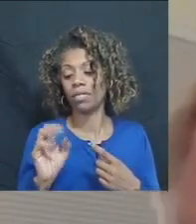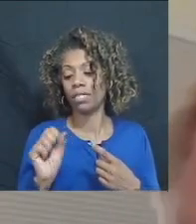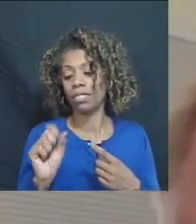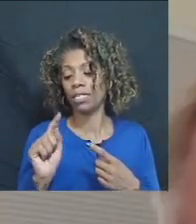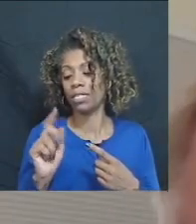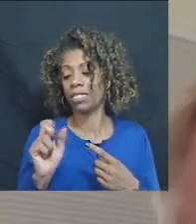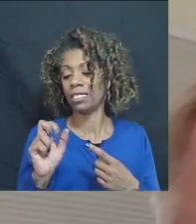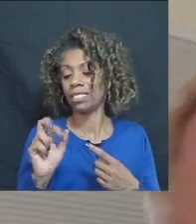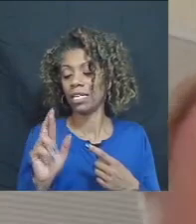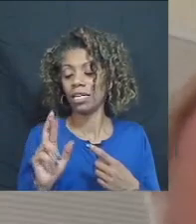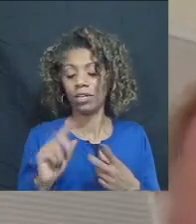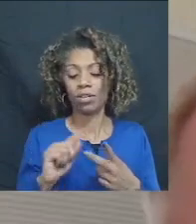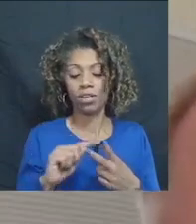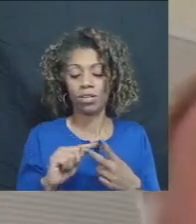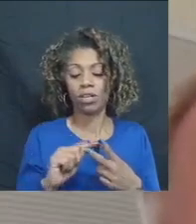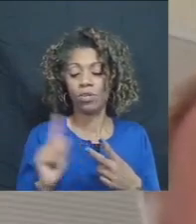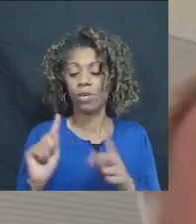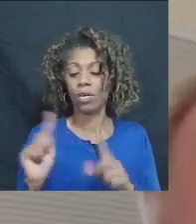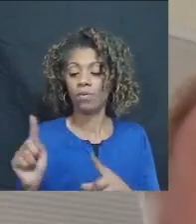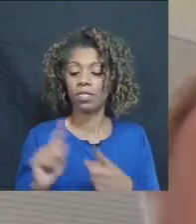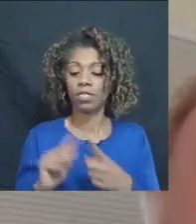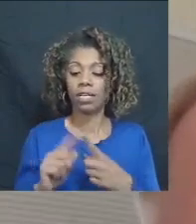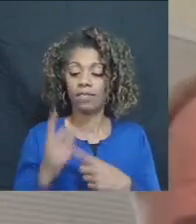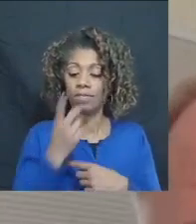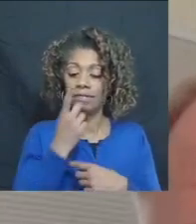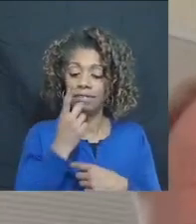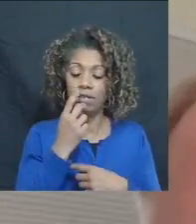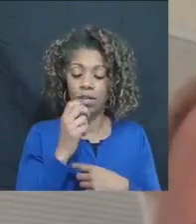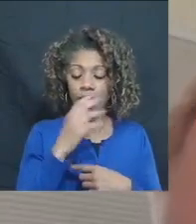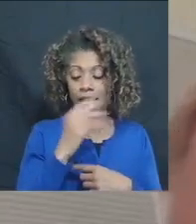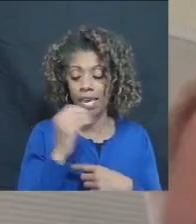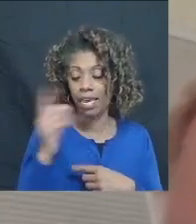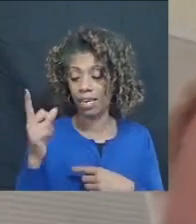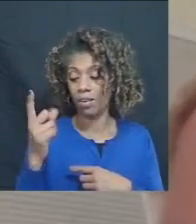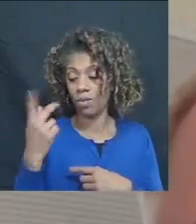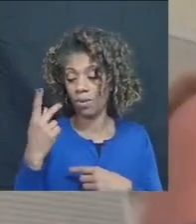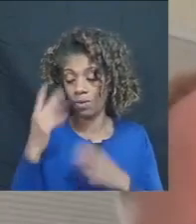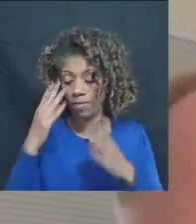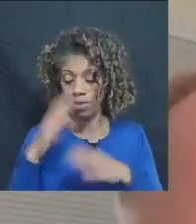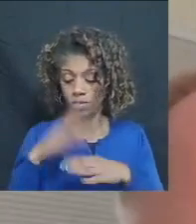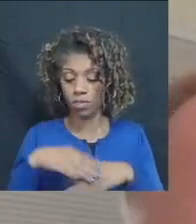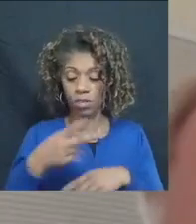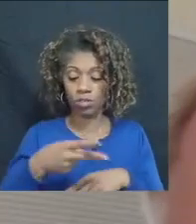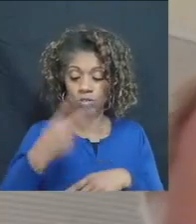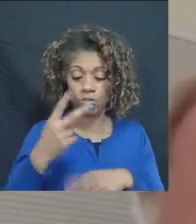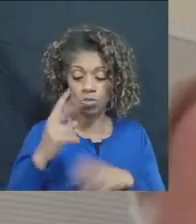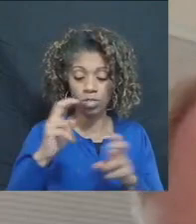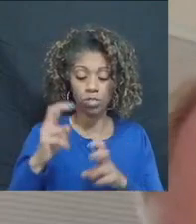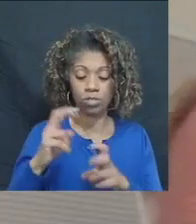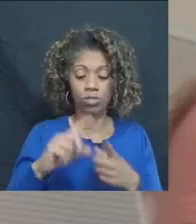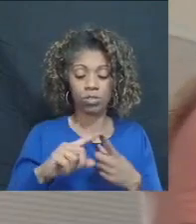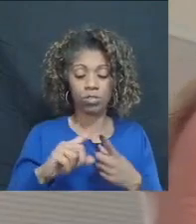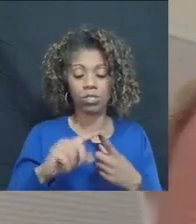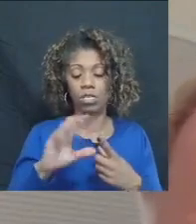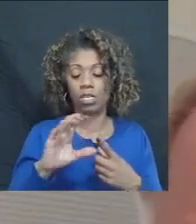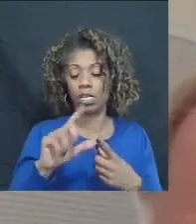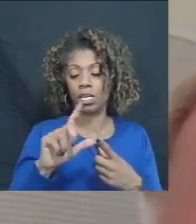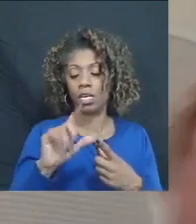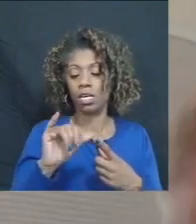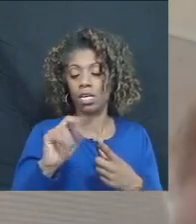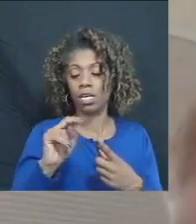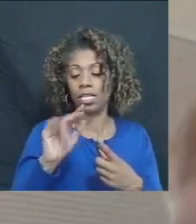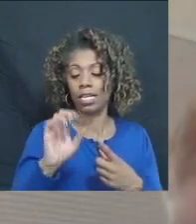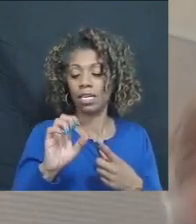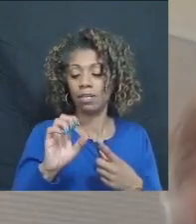morphed into, which is great. But at the time, we were focused on two issues, climate change and deeper investments in kids and